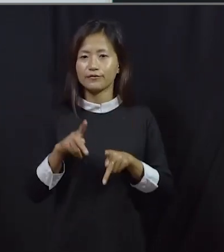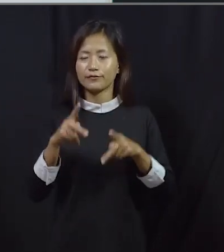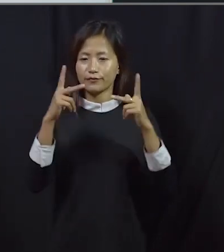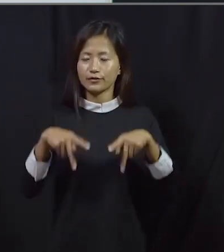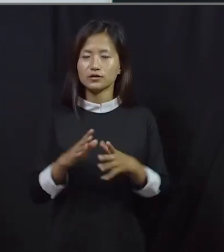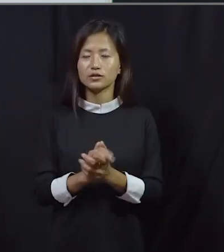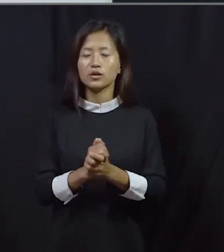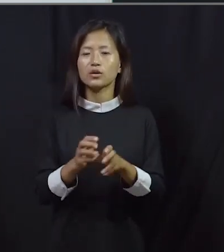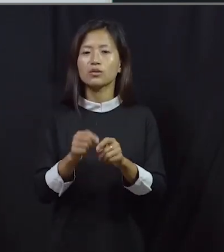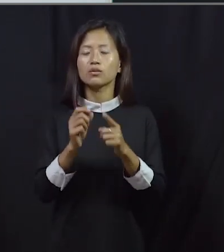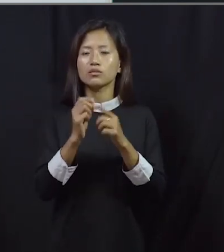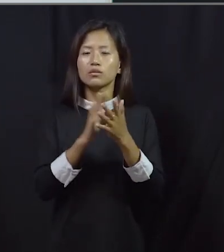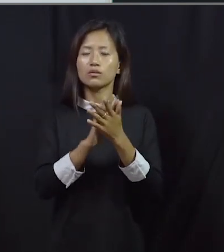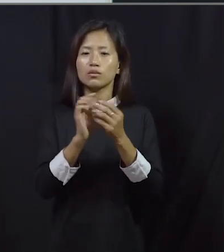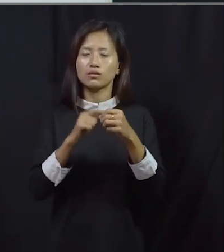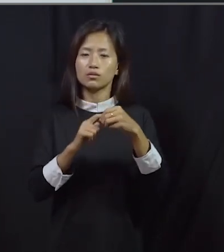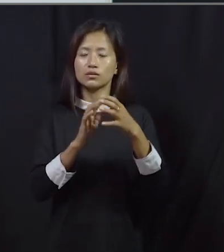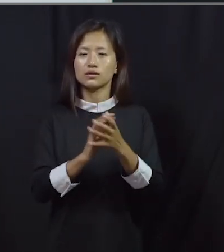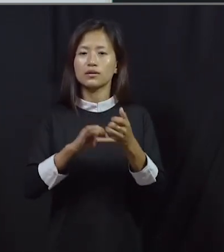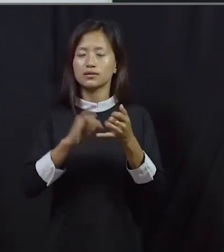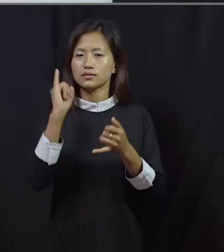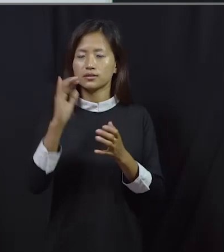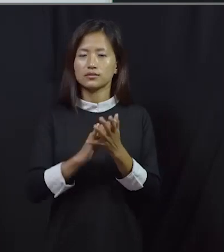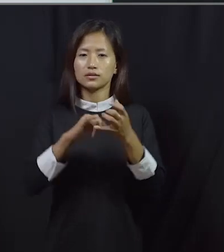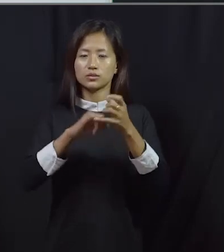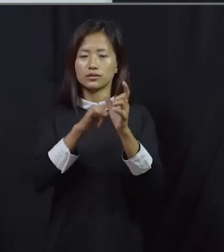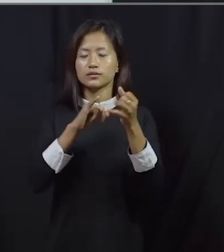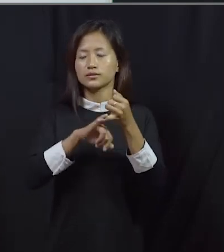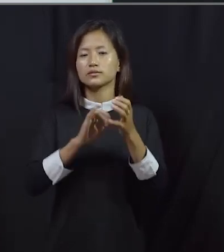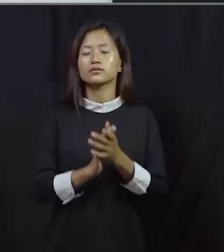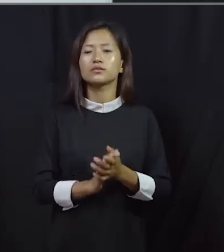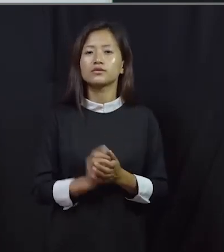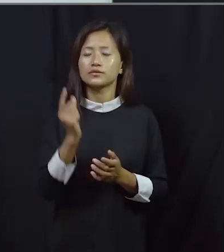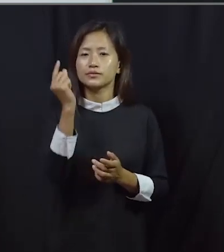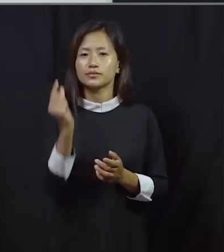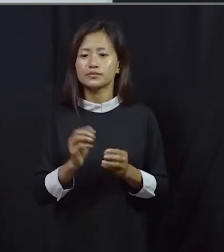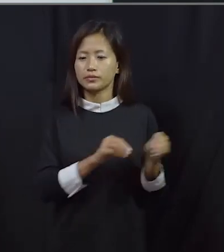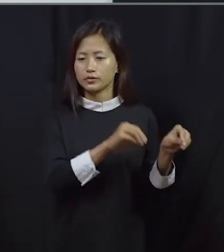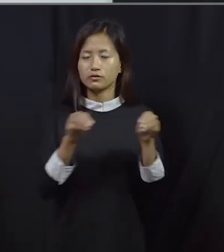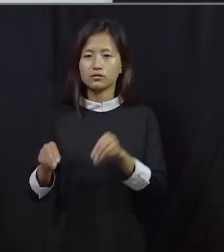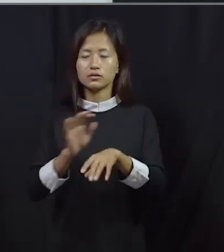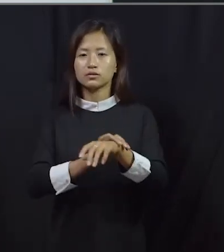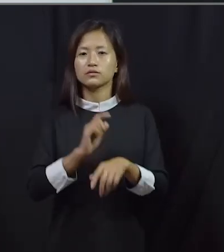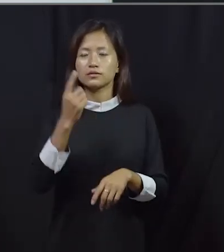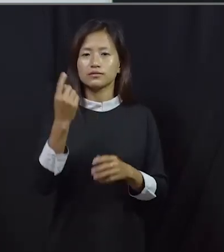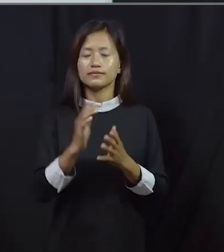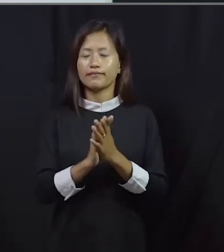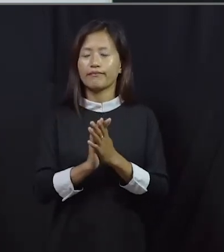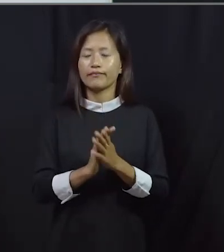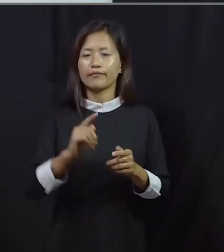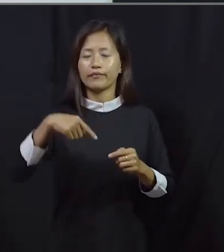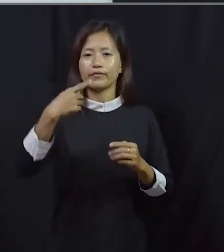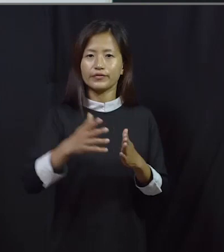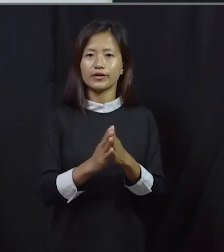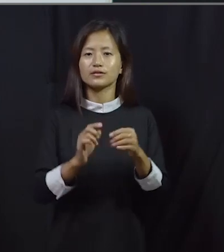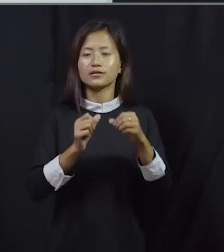That is the advantage, one more advantage of what? SI system of unit. Next, move on to next advantage of SI